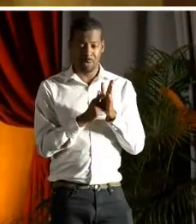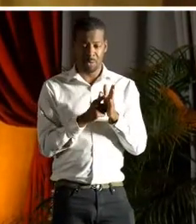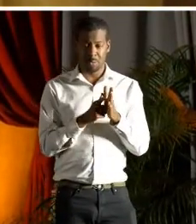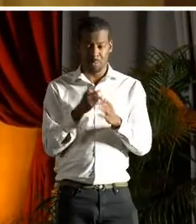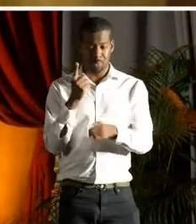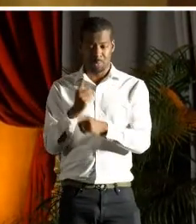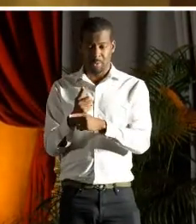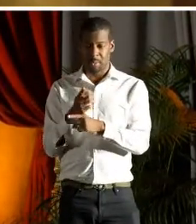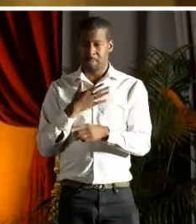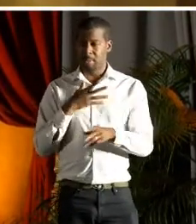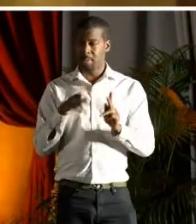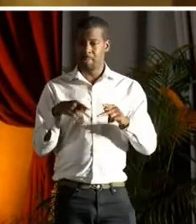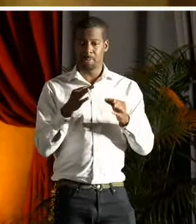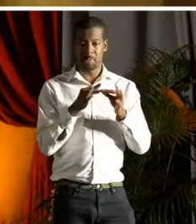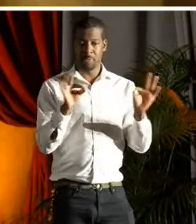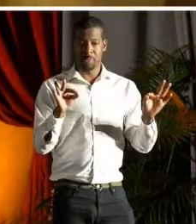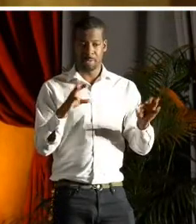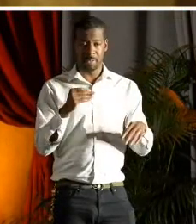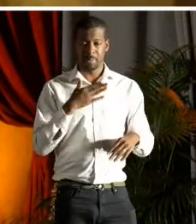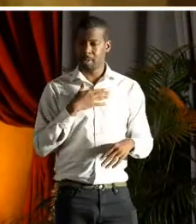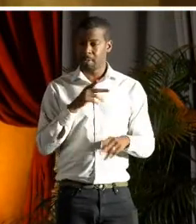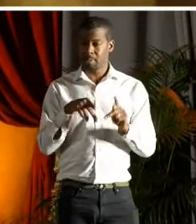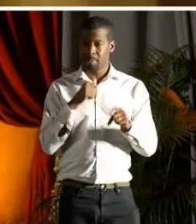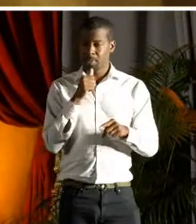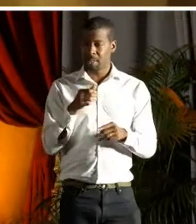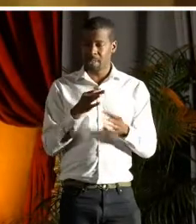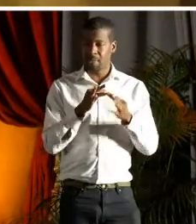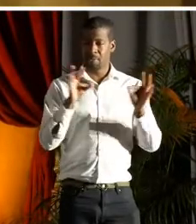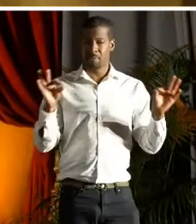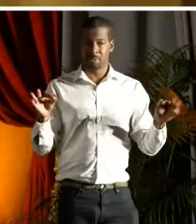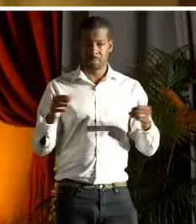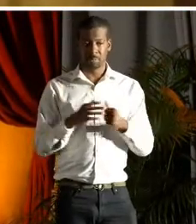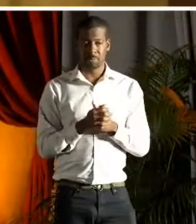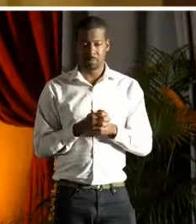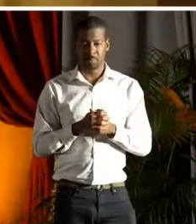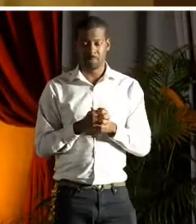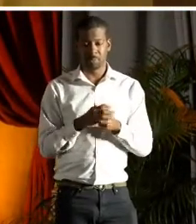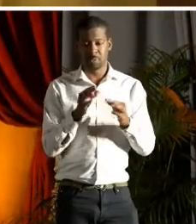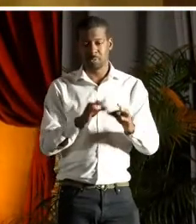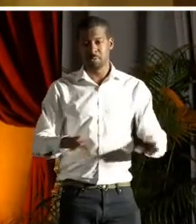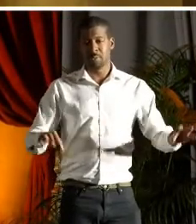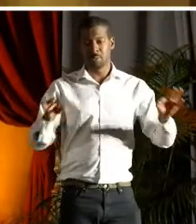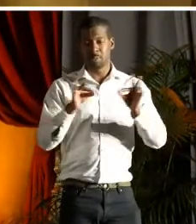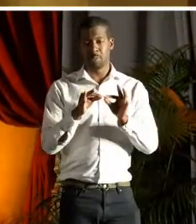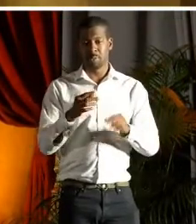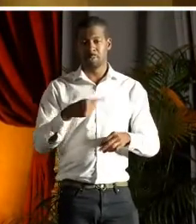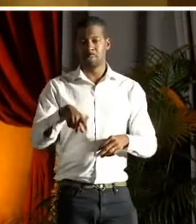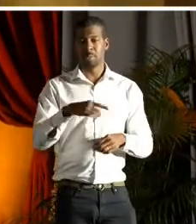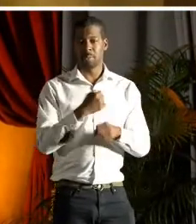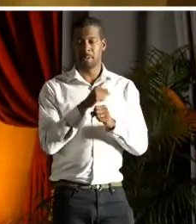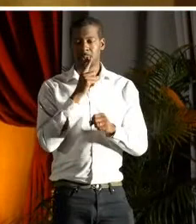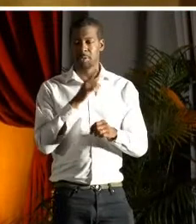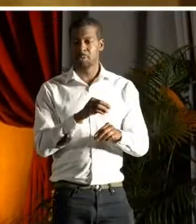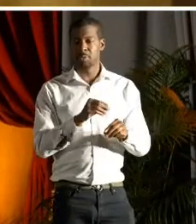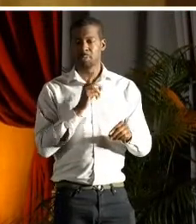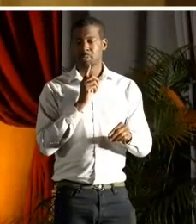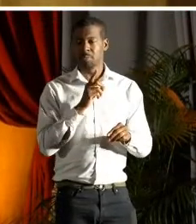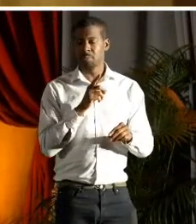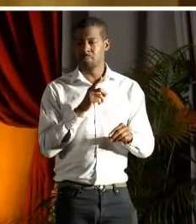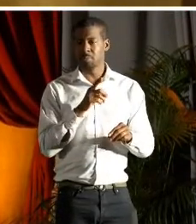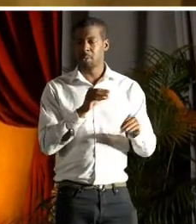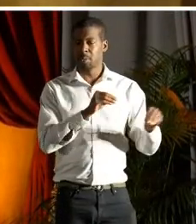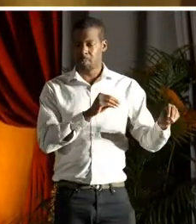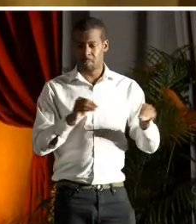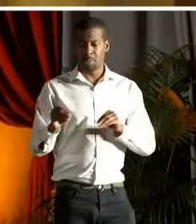free. And my people are not free. And so it is important that we make sure that movement